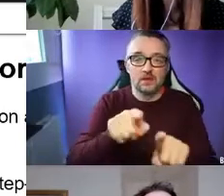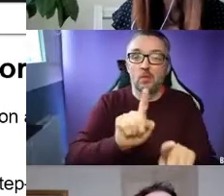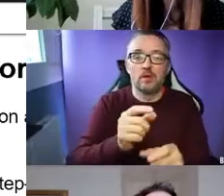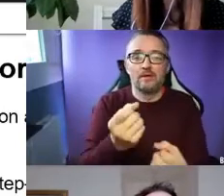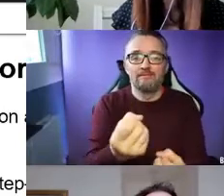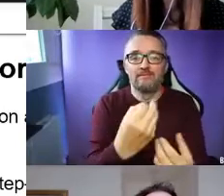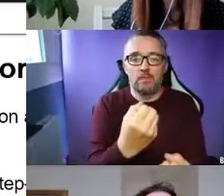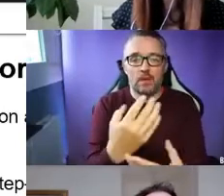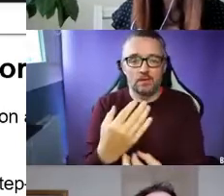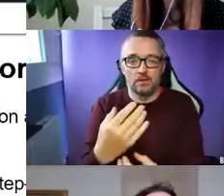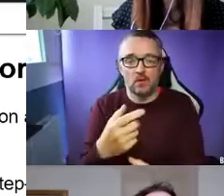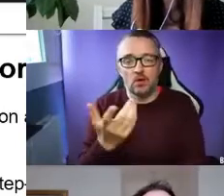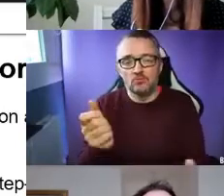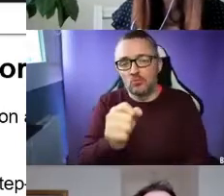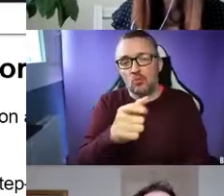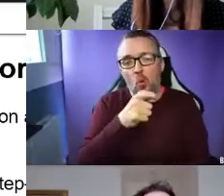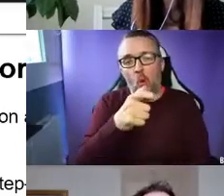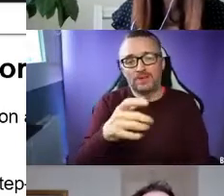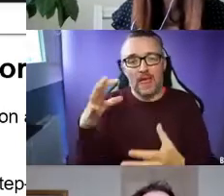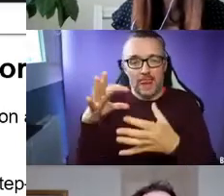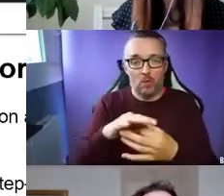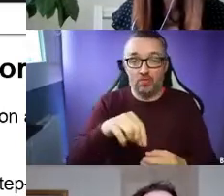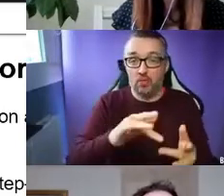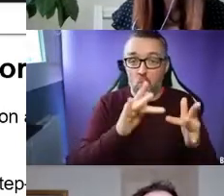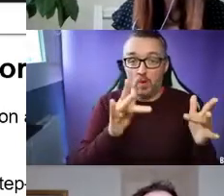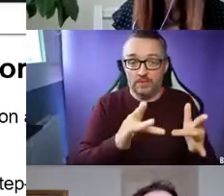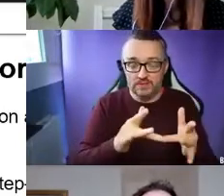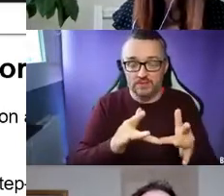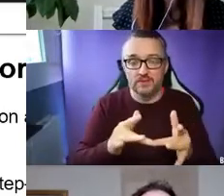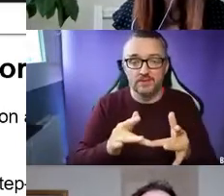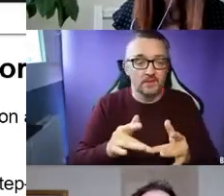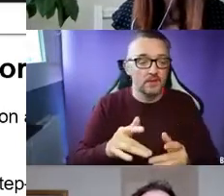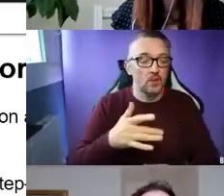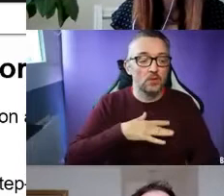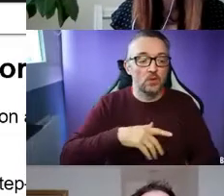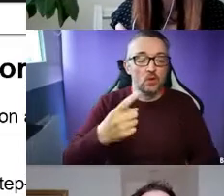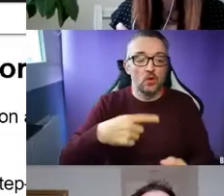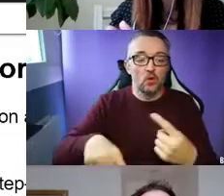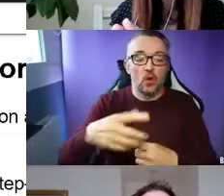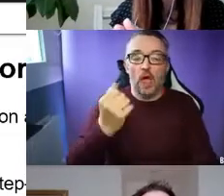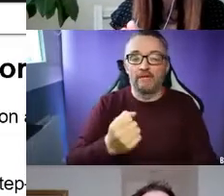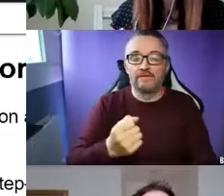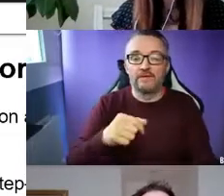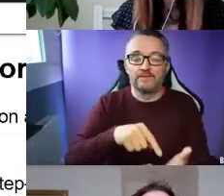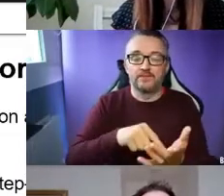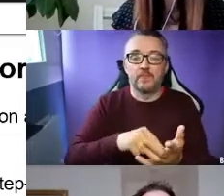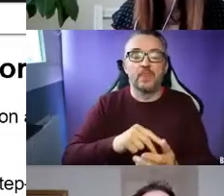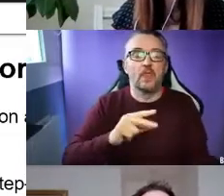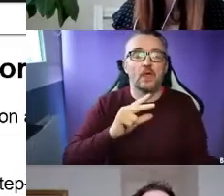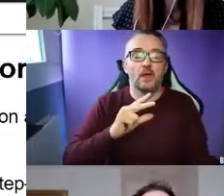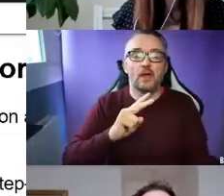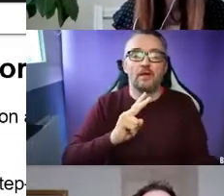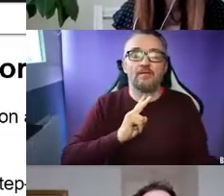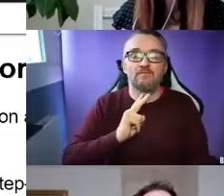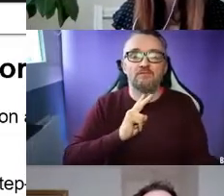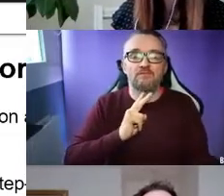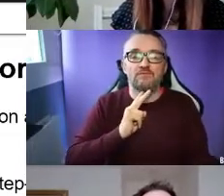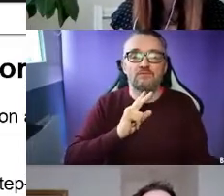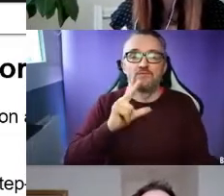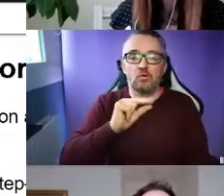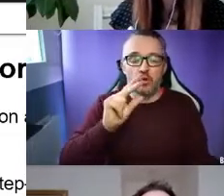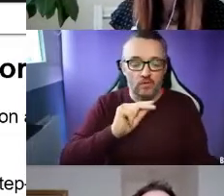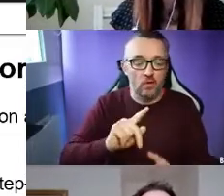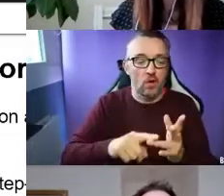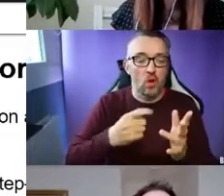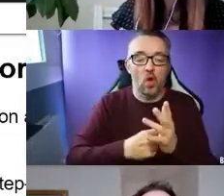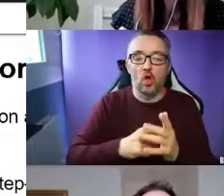us. We also want to hear from users of VoiceOver and TalkBack on the two